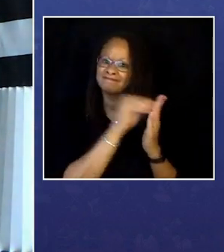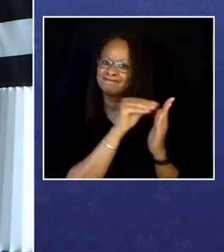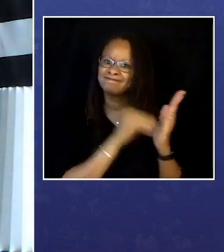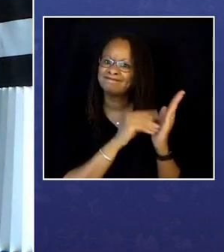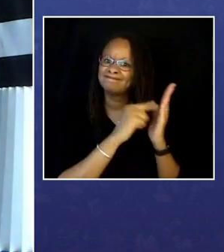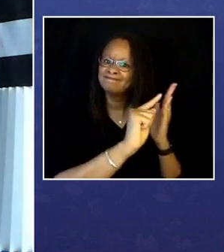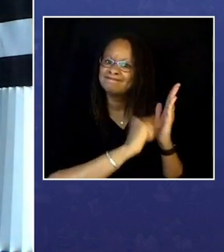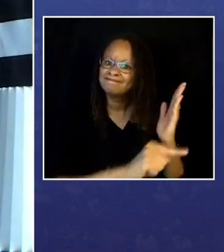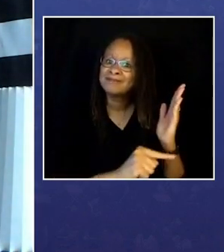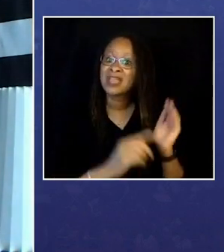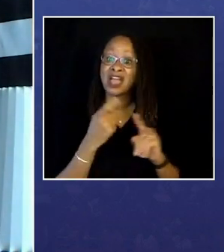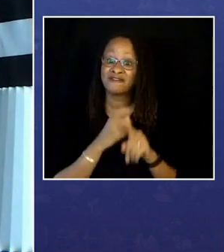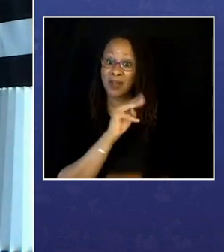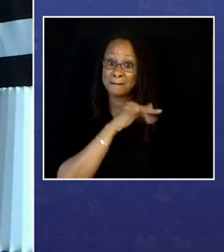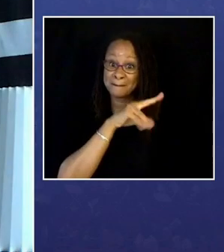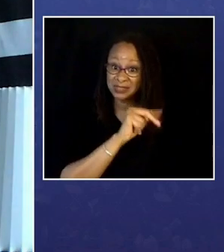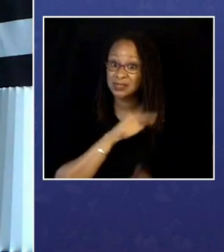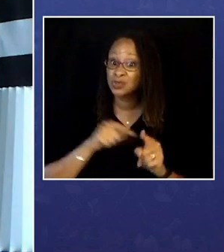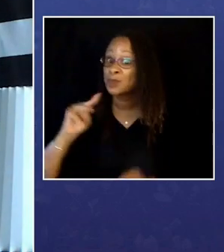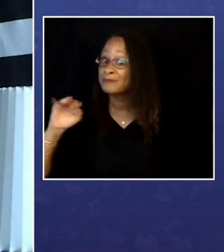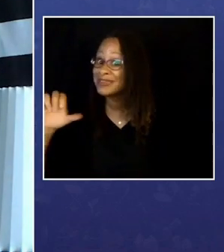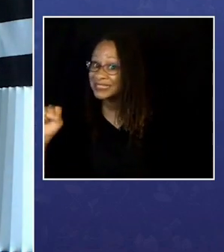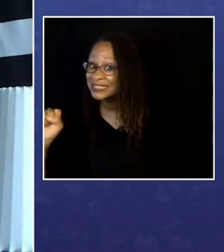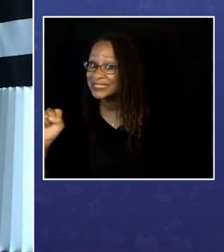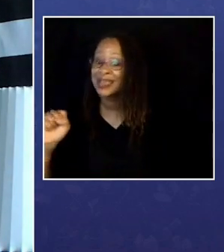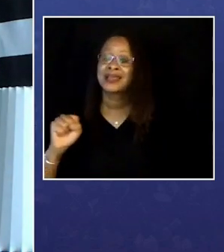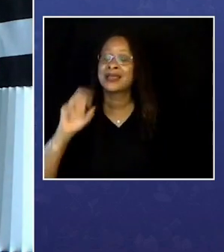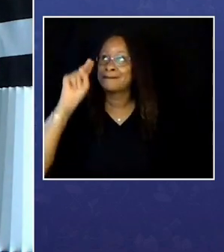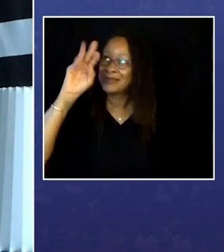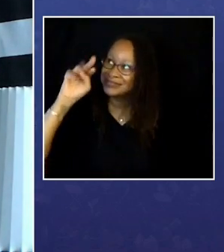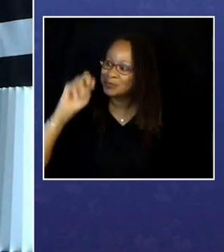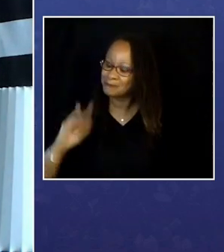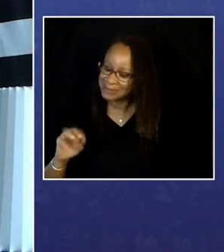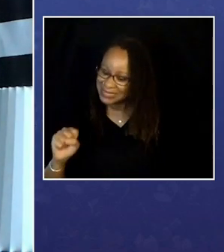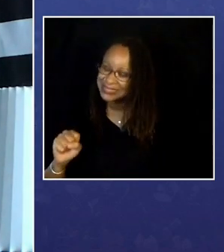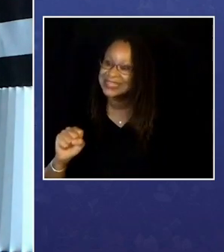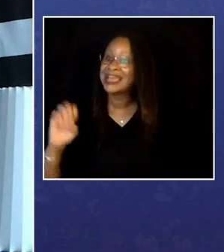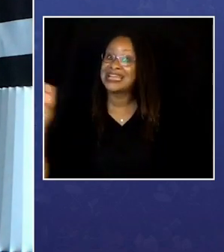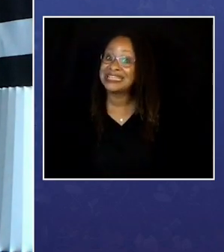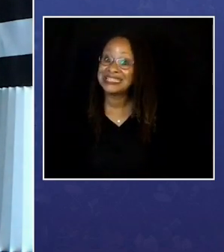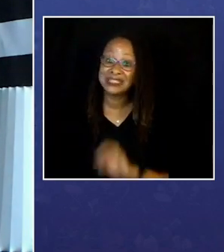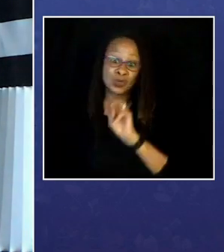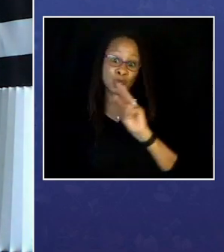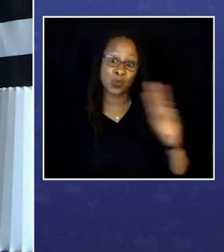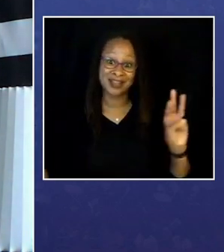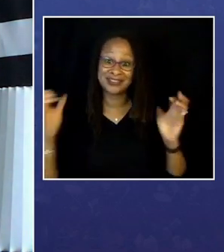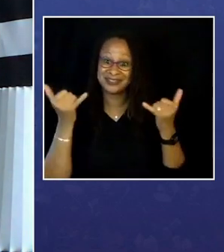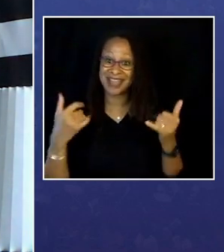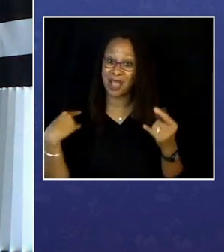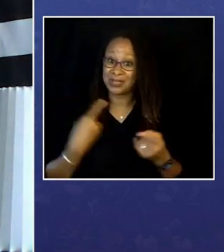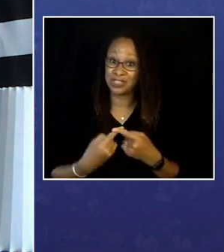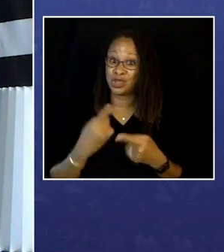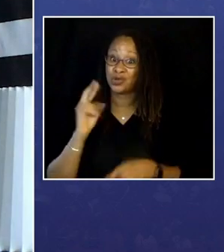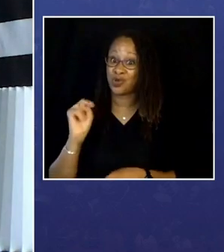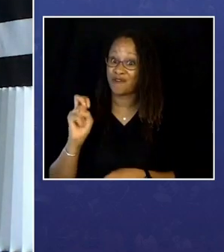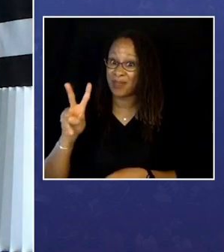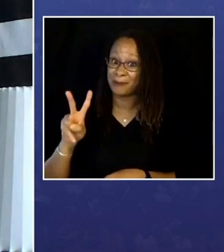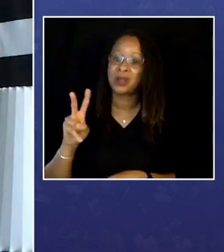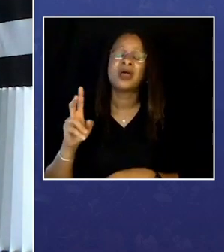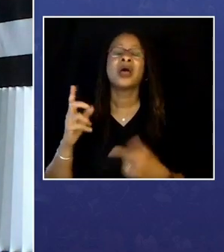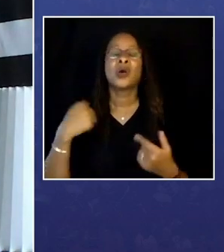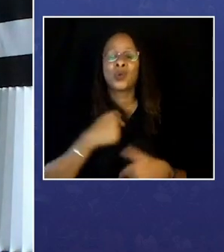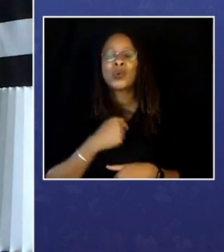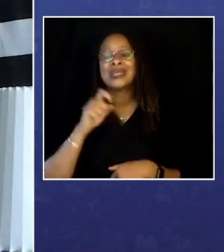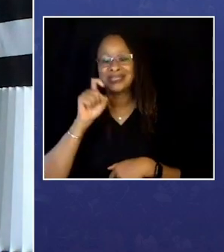to Mississippi, East Coast to West Coast, now until November. We need you to help